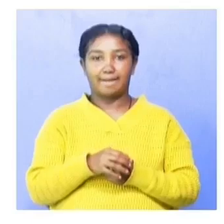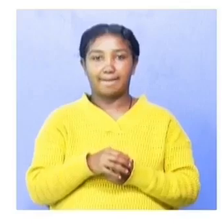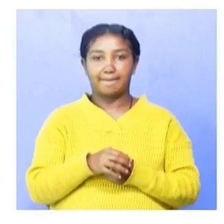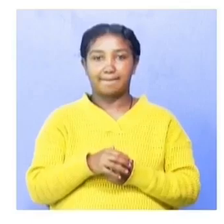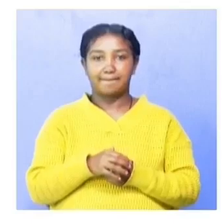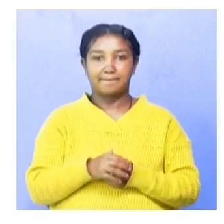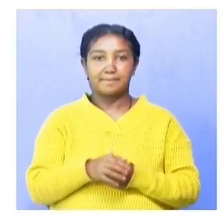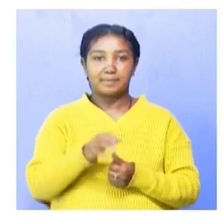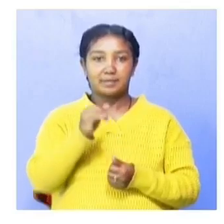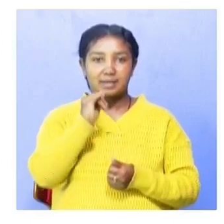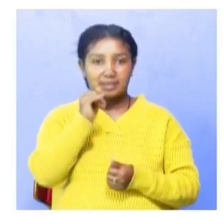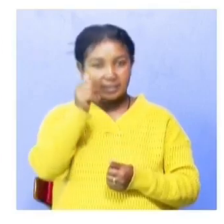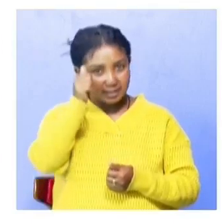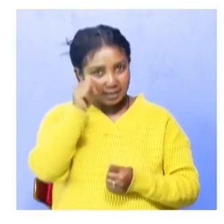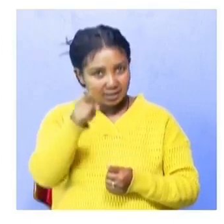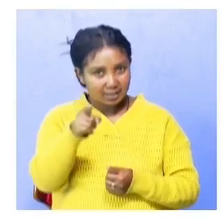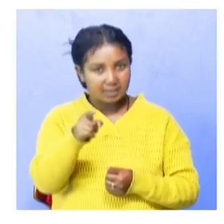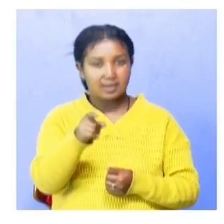he,